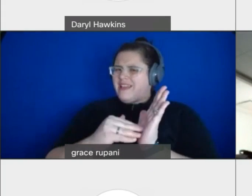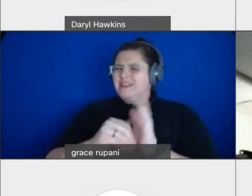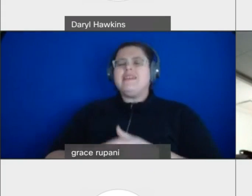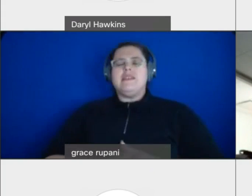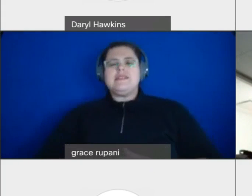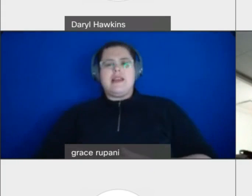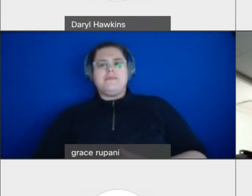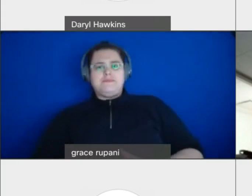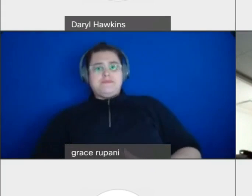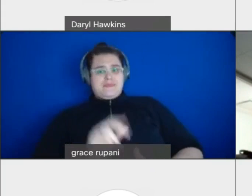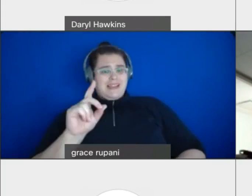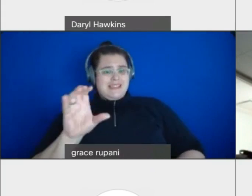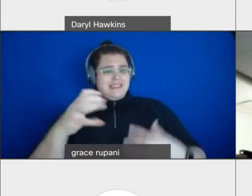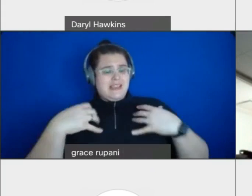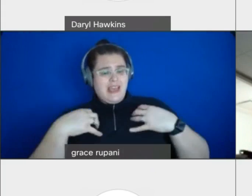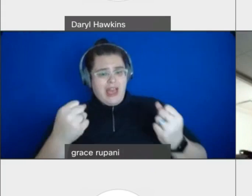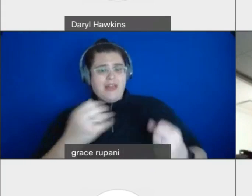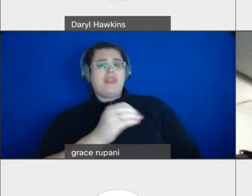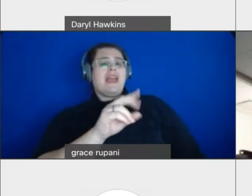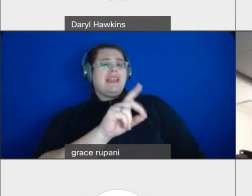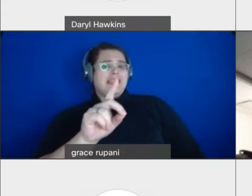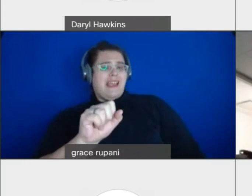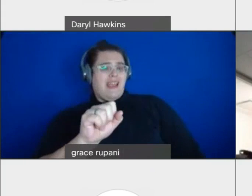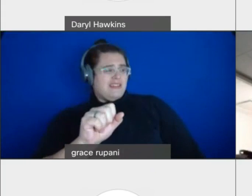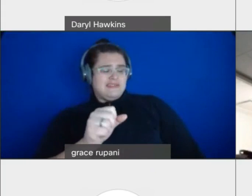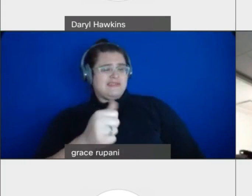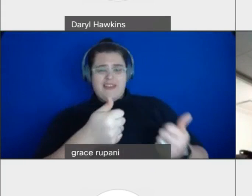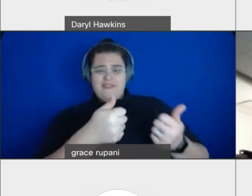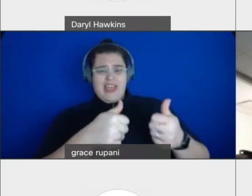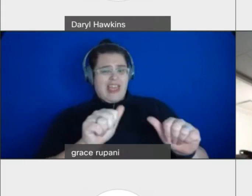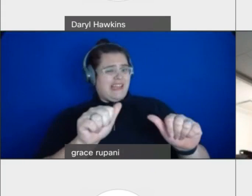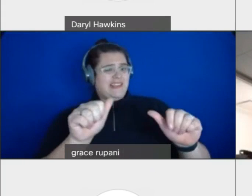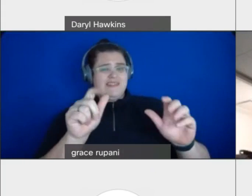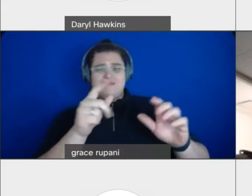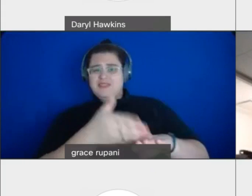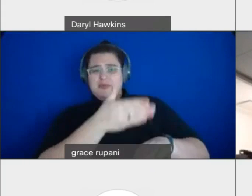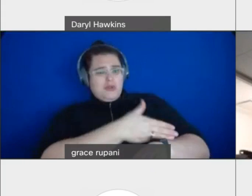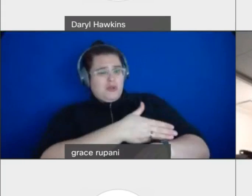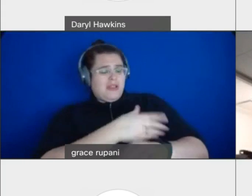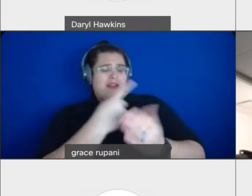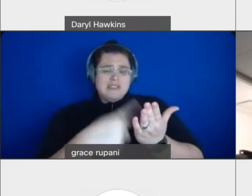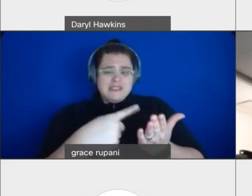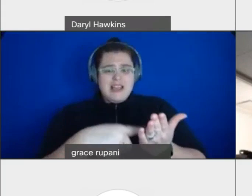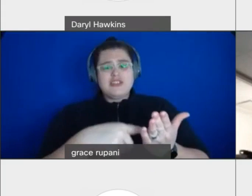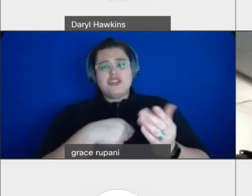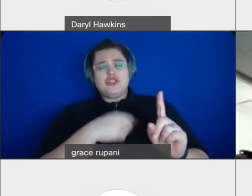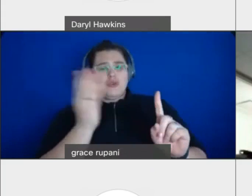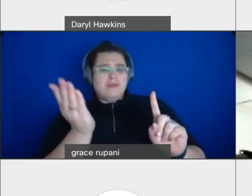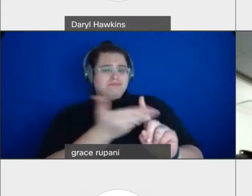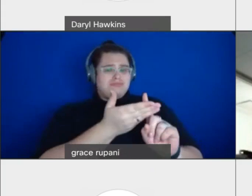discussions between DDS and DC Health and moving people supported by DDA